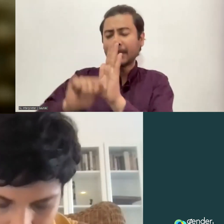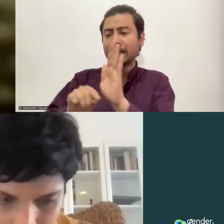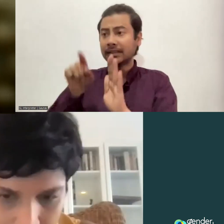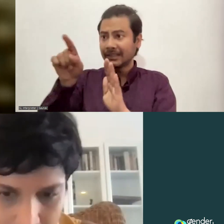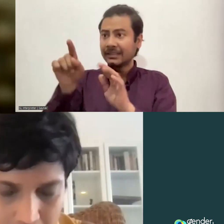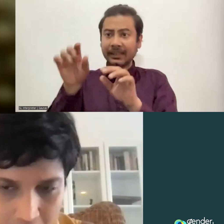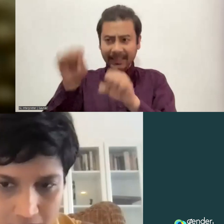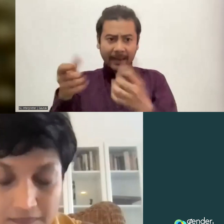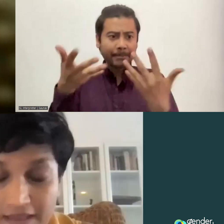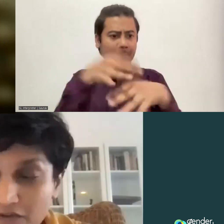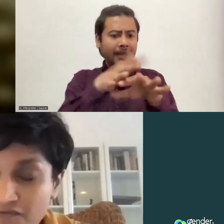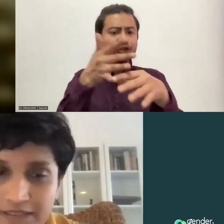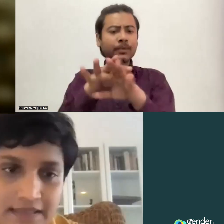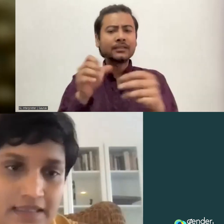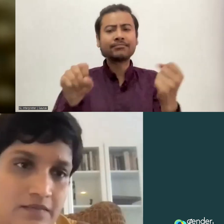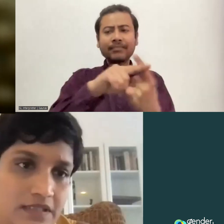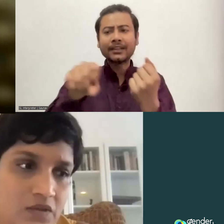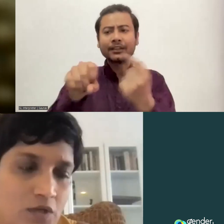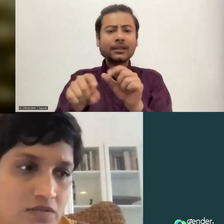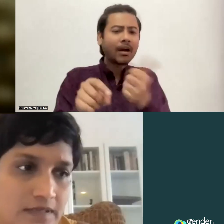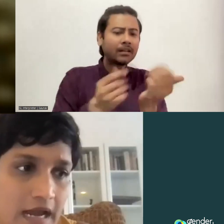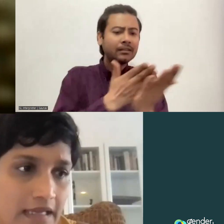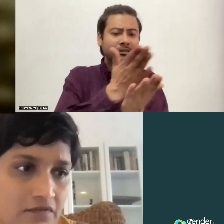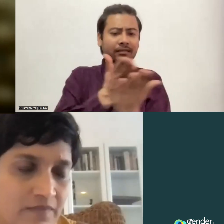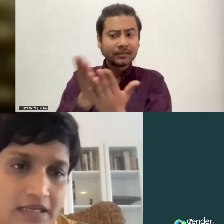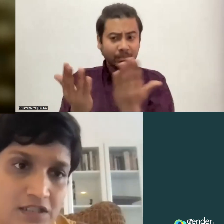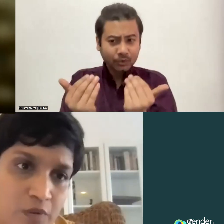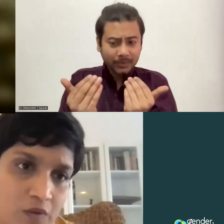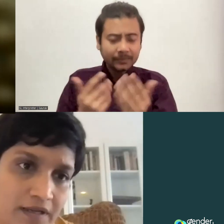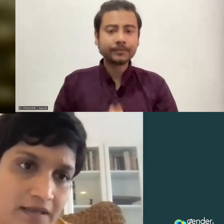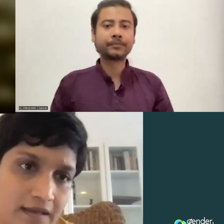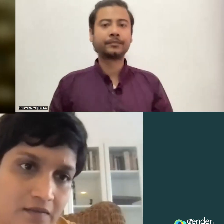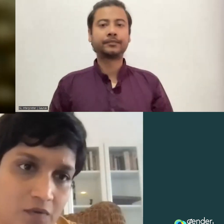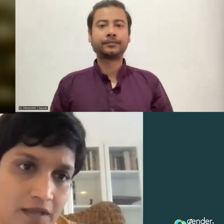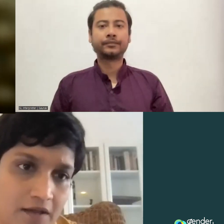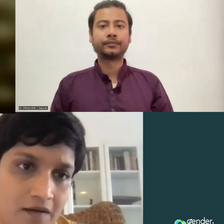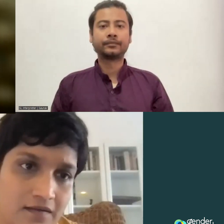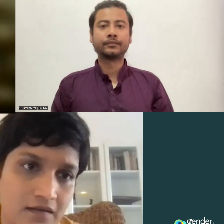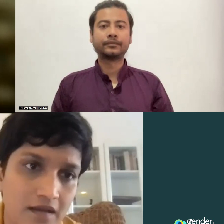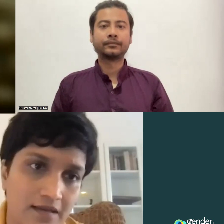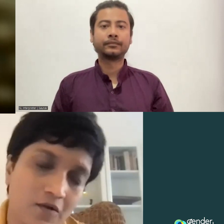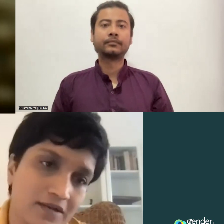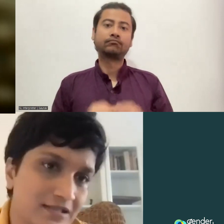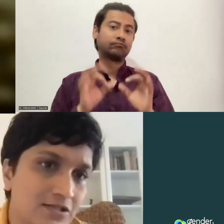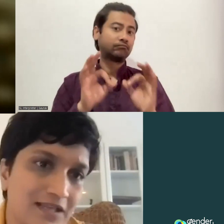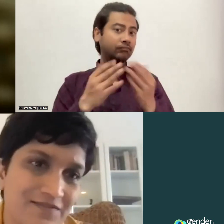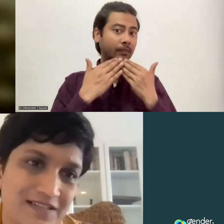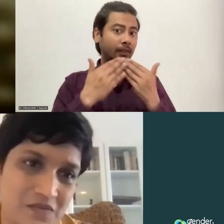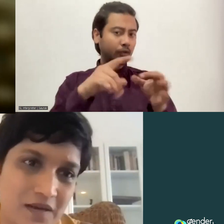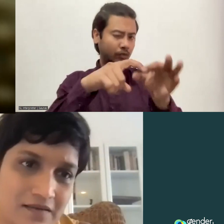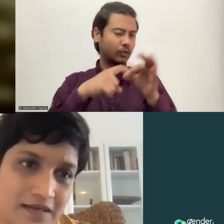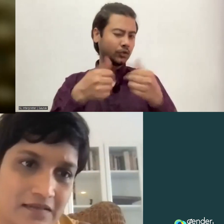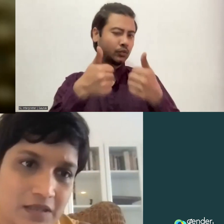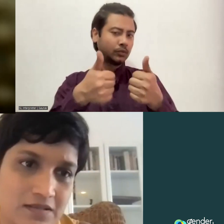Yeah. So thank you for that. And that's something which even I have been exploring and working on at an organizational level